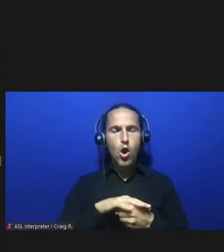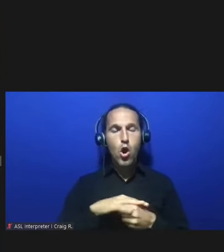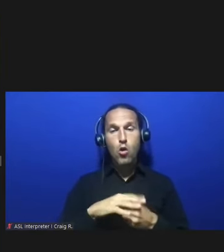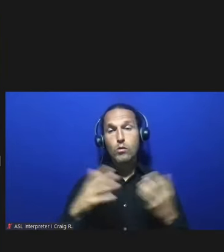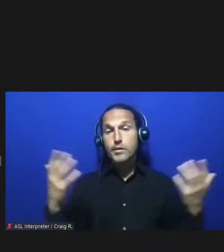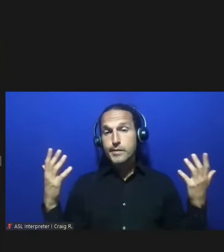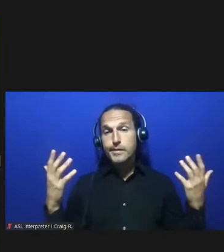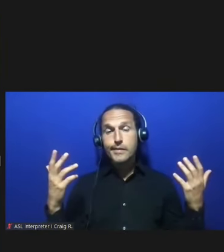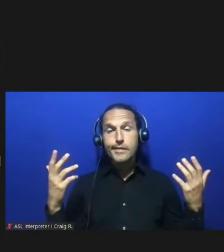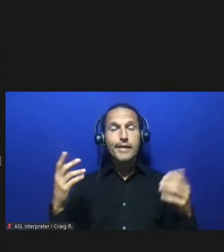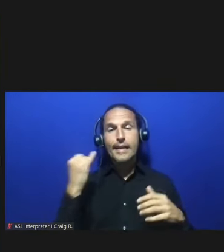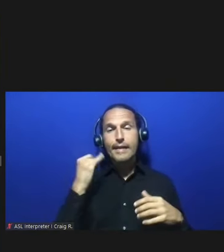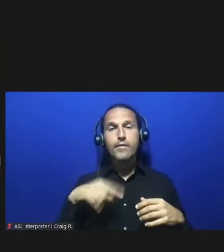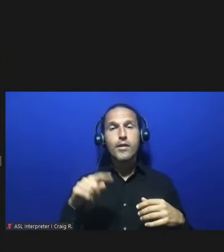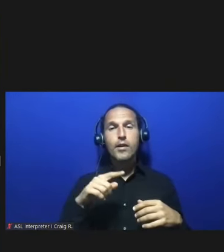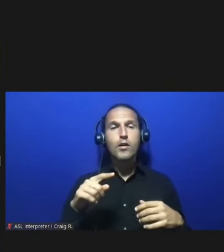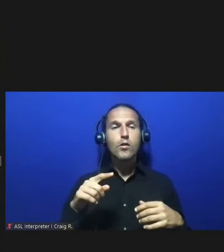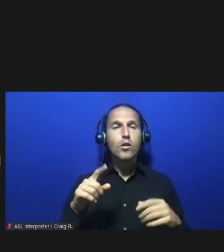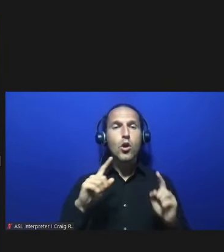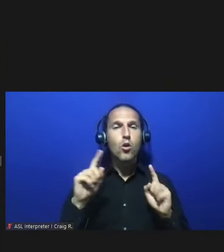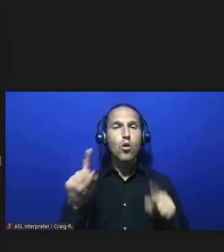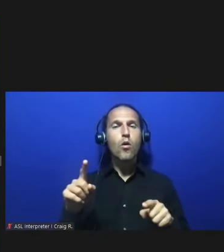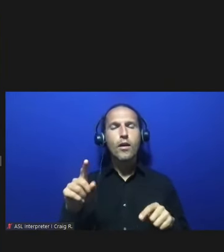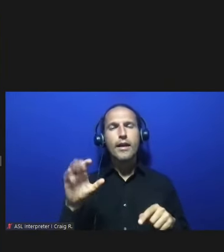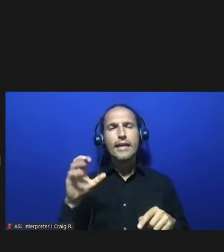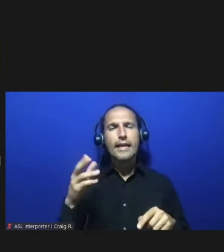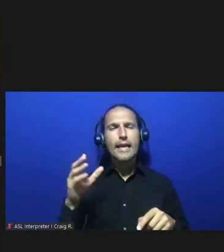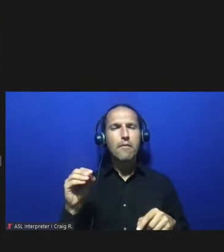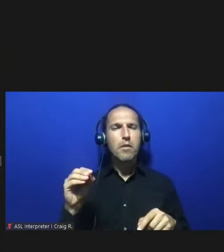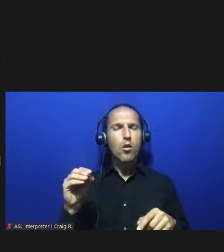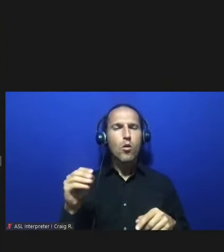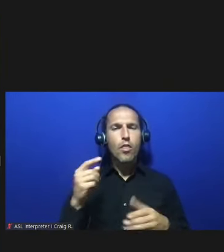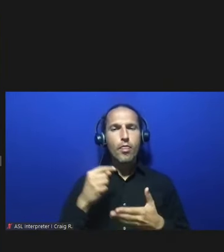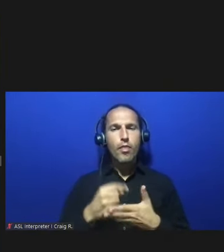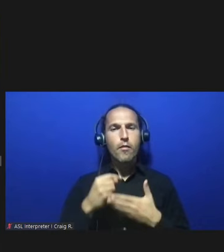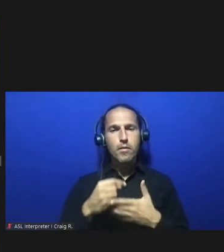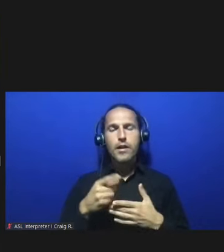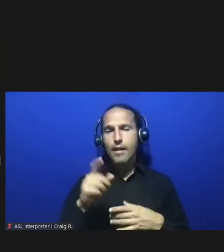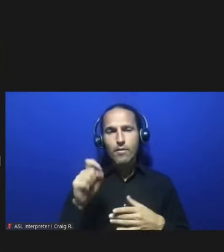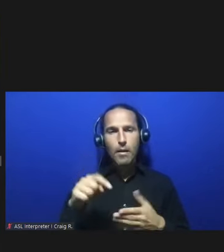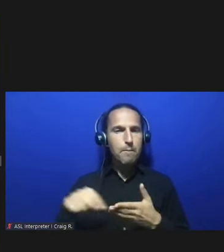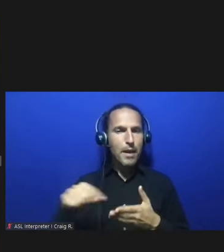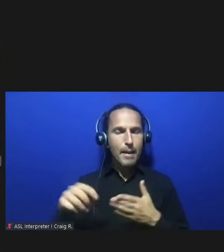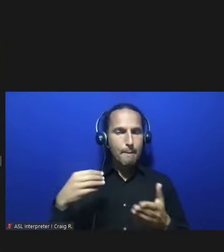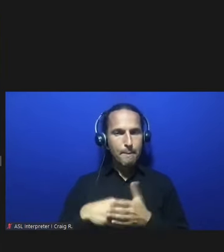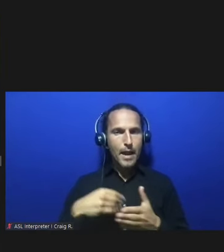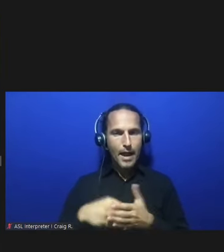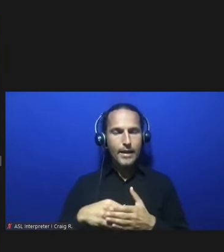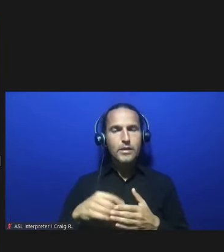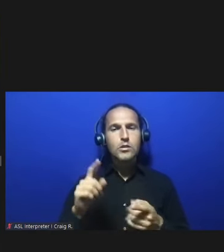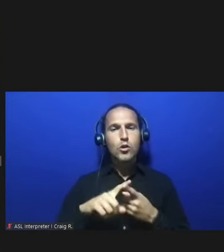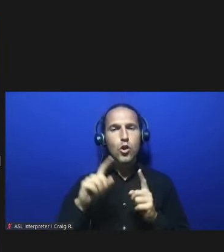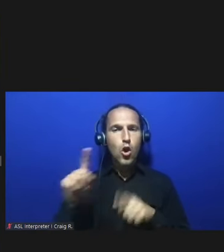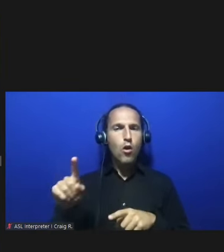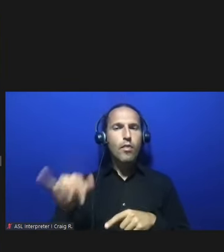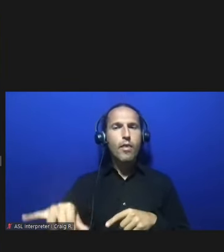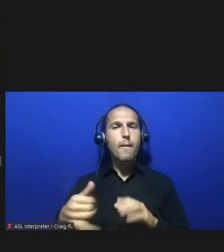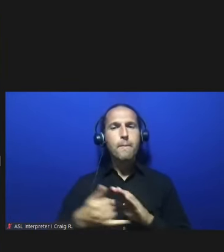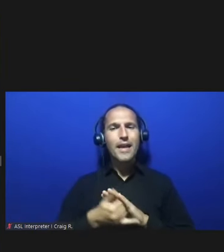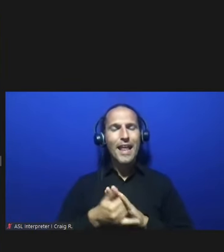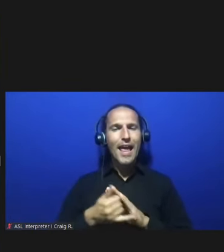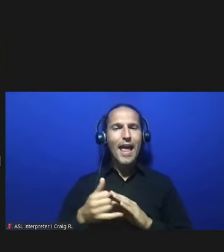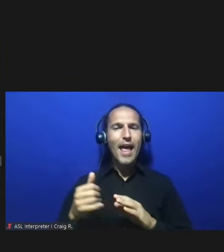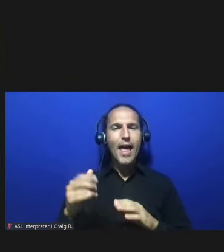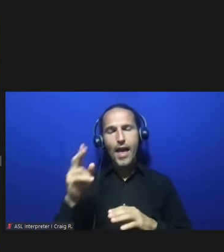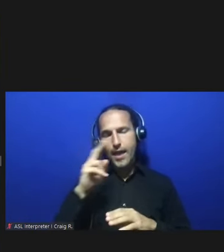say that you're undergoing chemotherapy. You would then have to pay money to get to a Manhattan hospital, such as